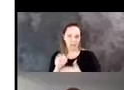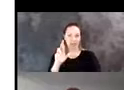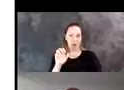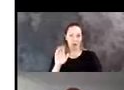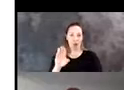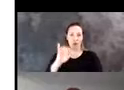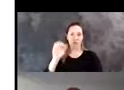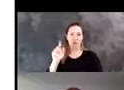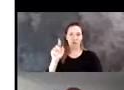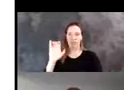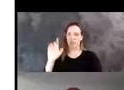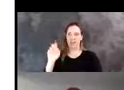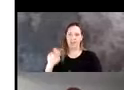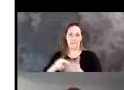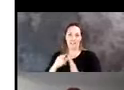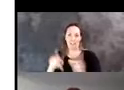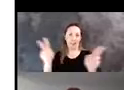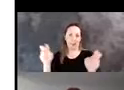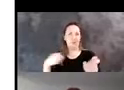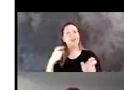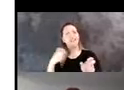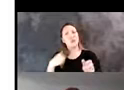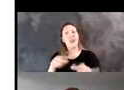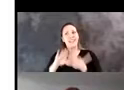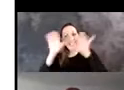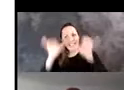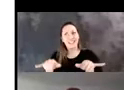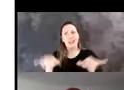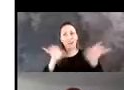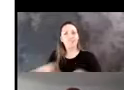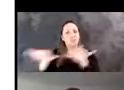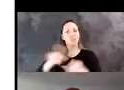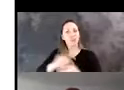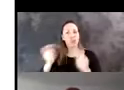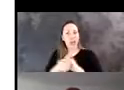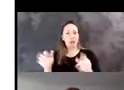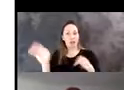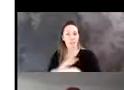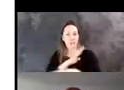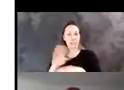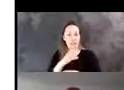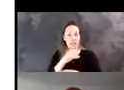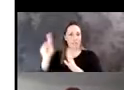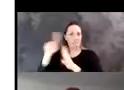saying in this quote, and we really need to have systemic change through businesses and policies to solve the climate crisis.